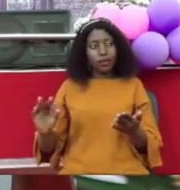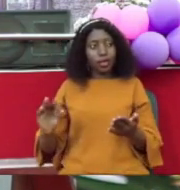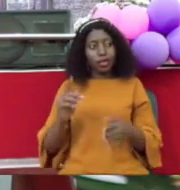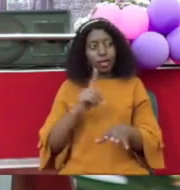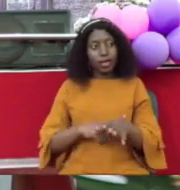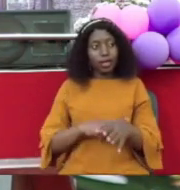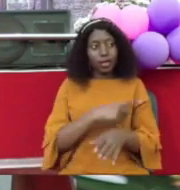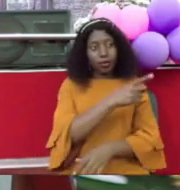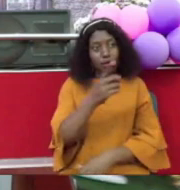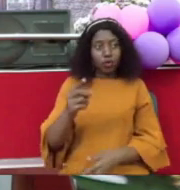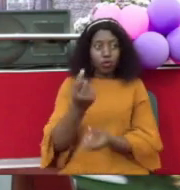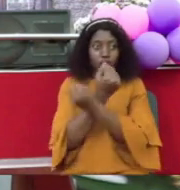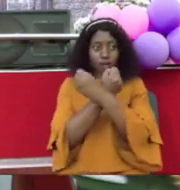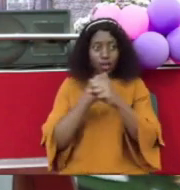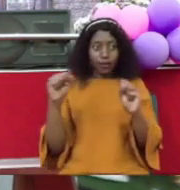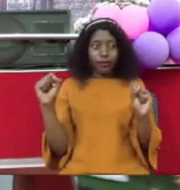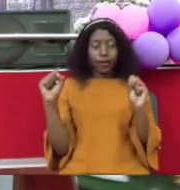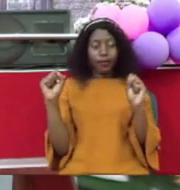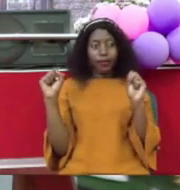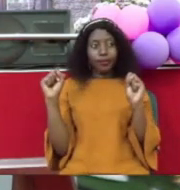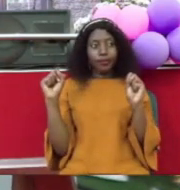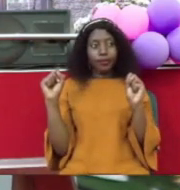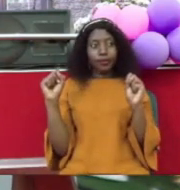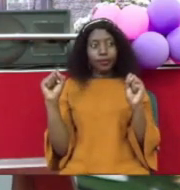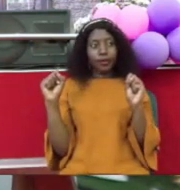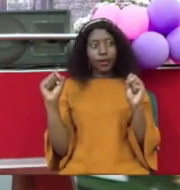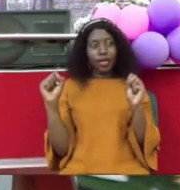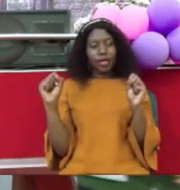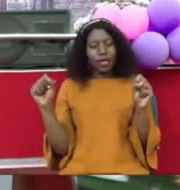saved, ukipata Roho Mtakatifu wakati umeokoka, it's just like